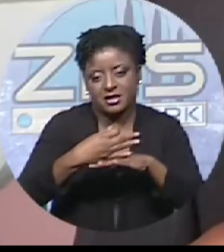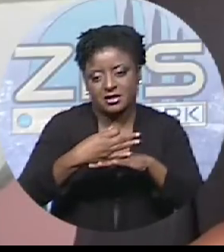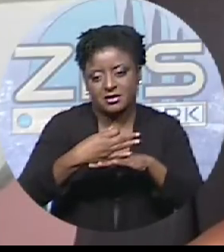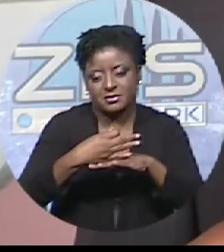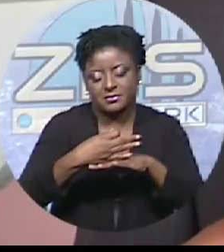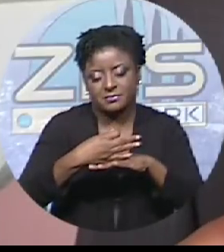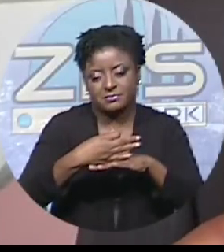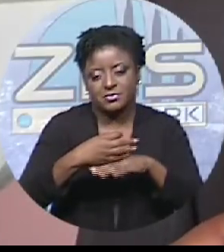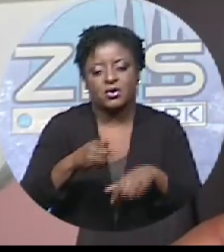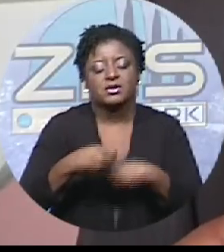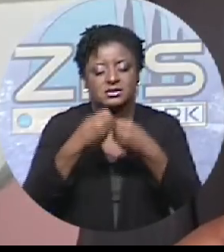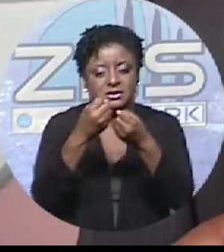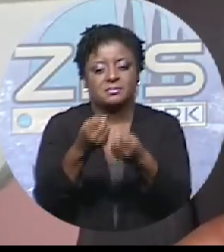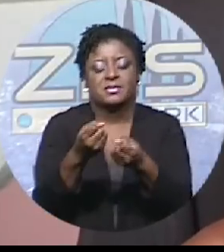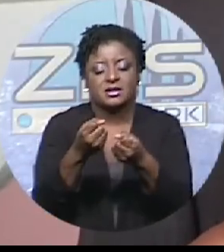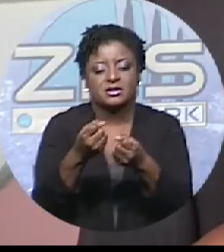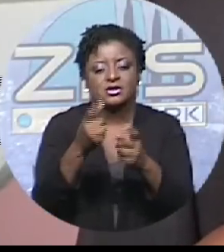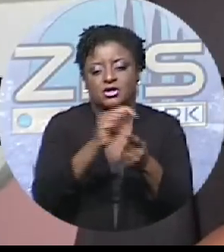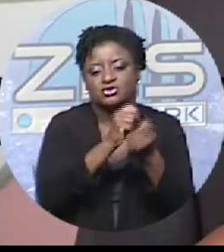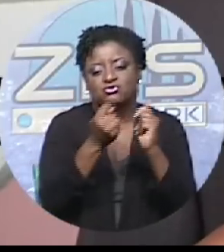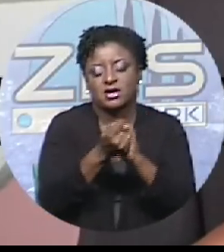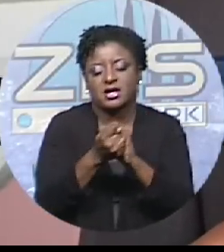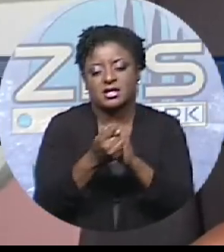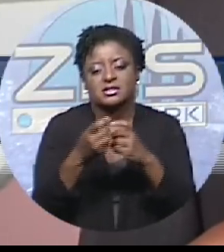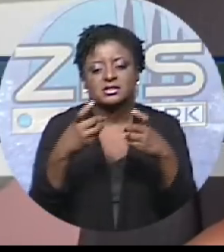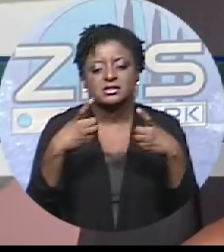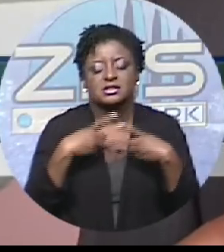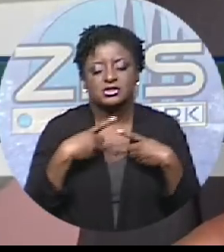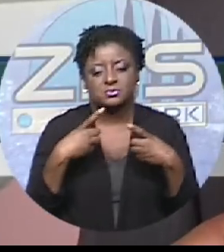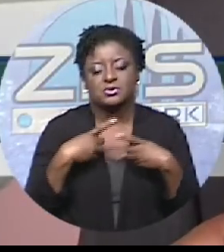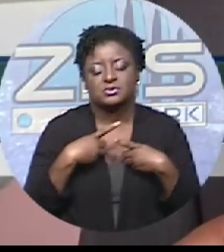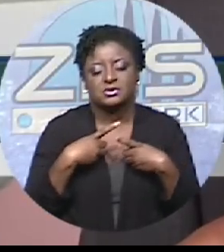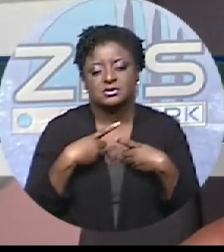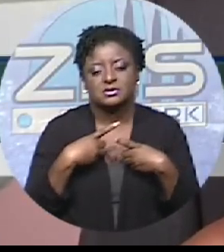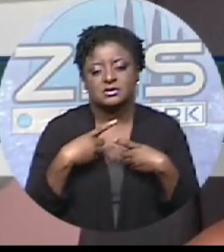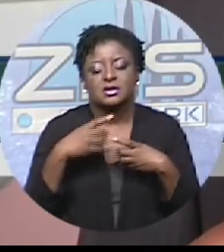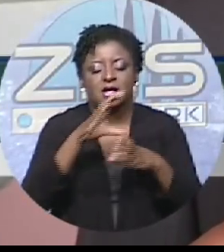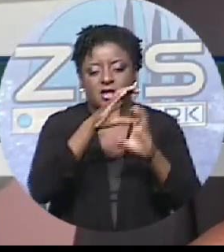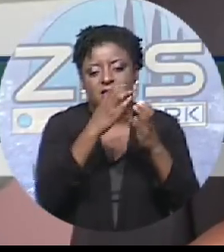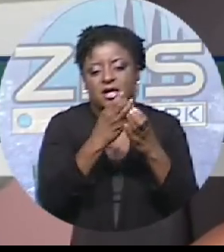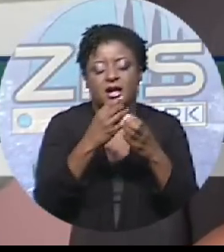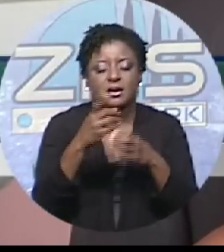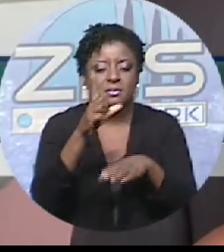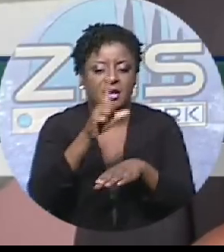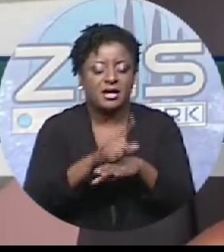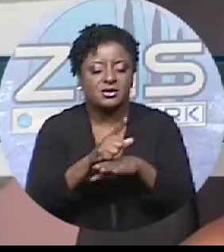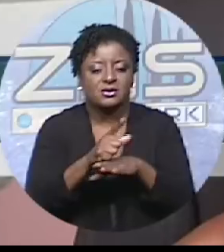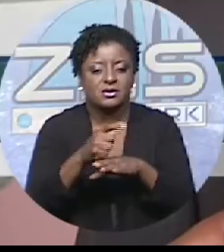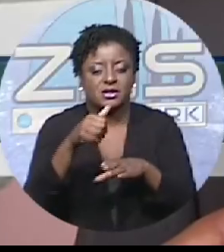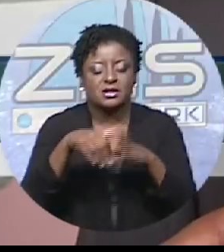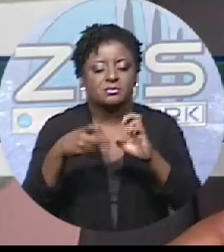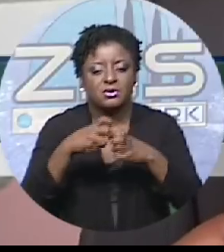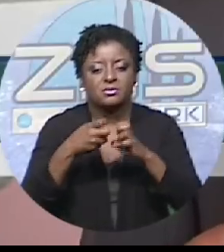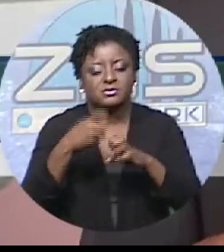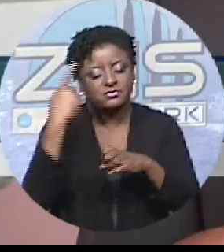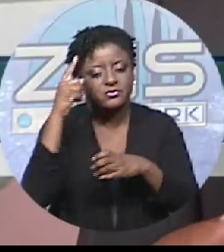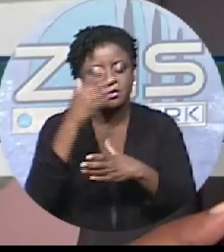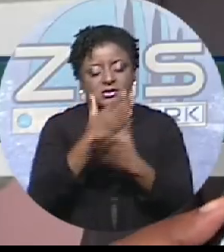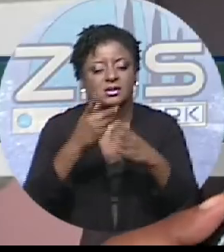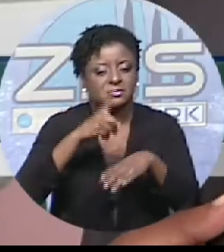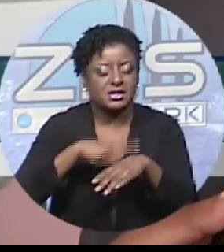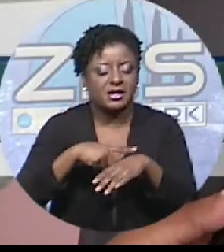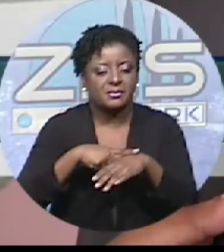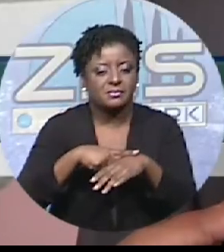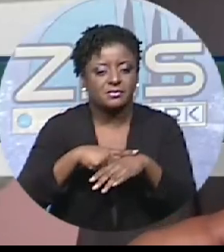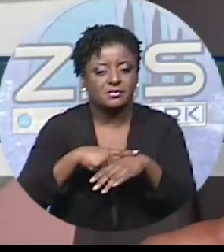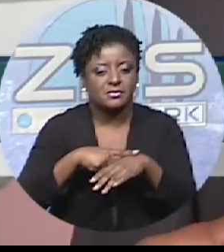think Clubland has been in trouble for some time now. I think it's about maybe 2 years ago I met with employees where they expressed the same concerns. I met